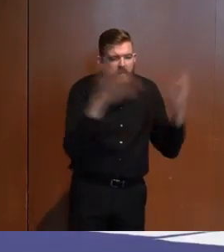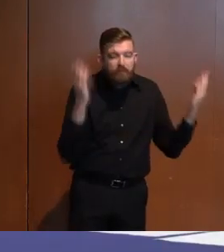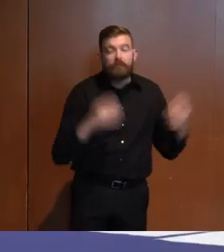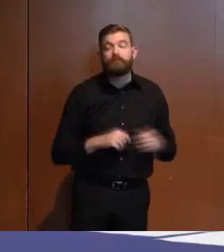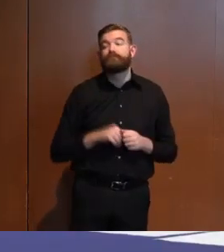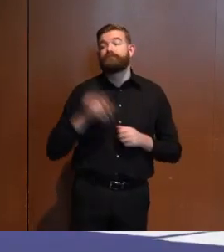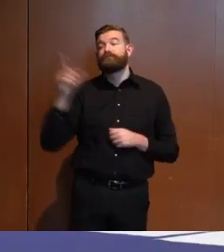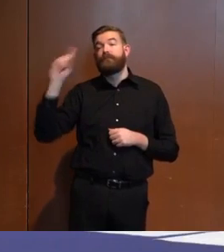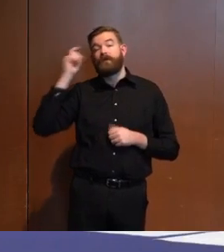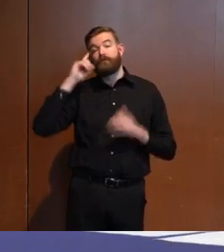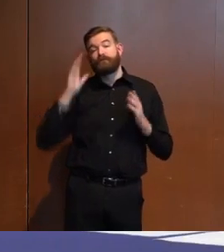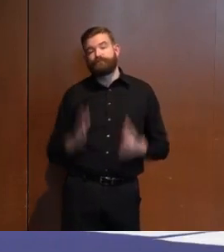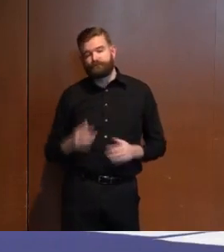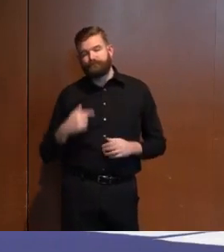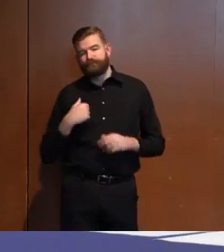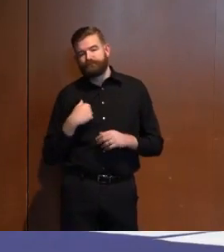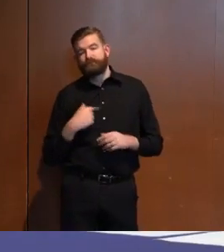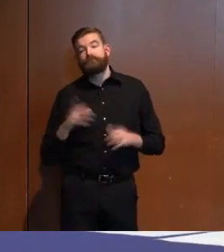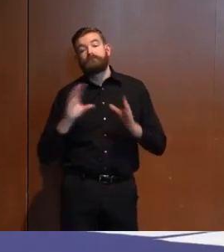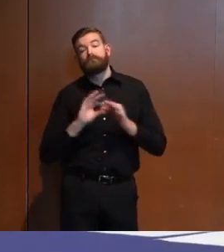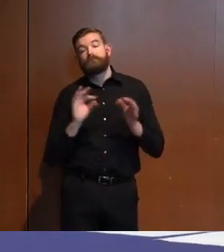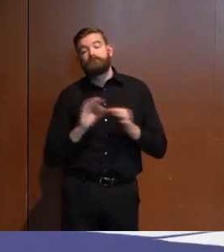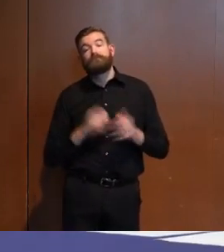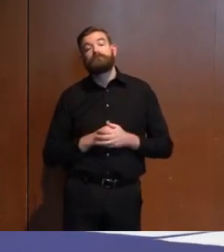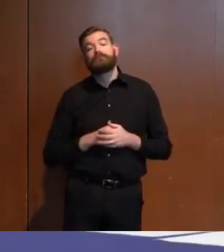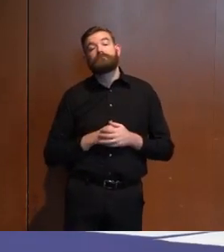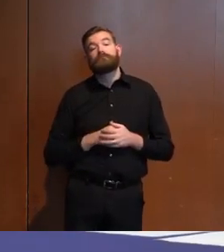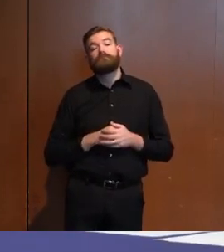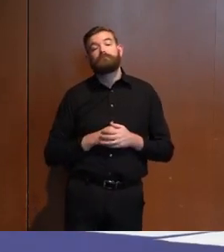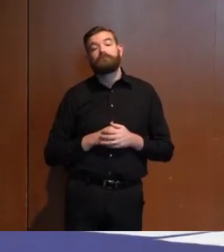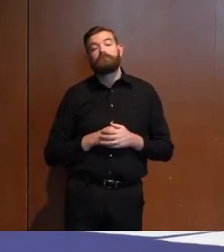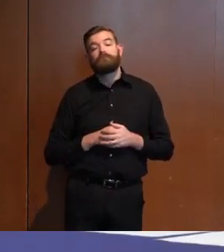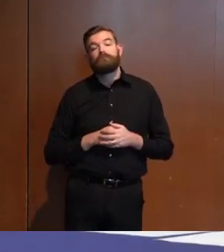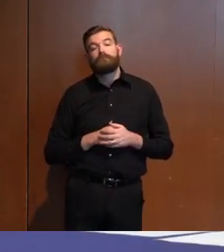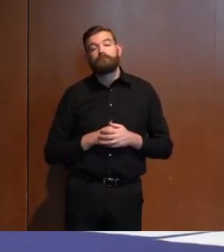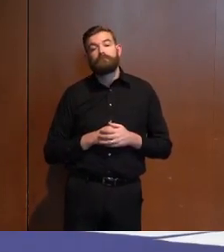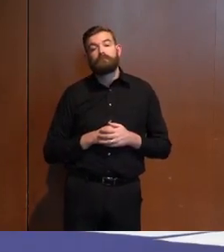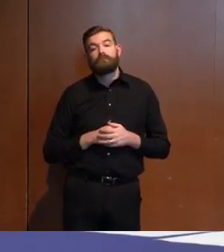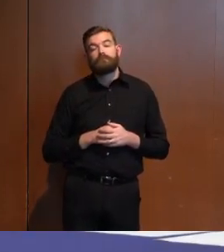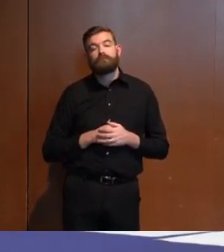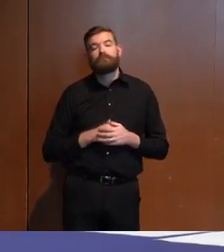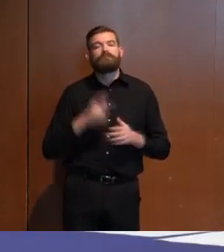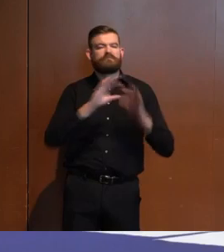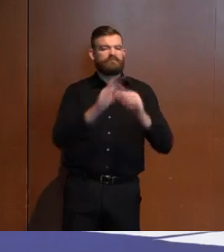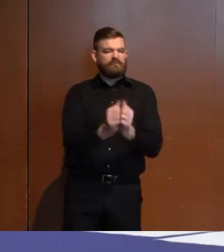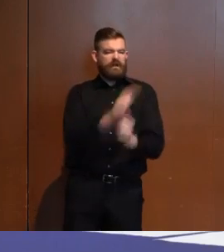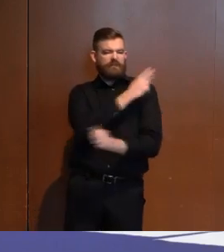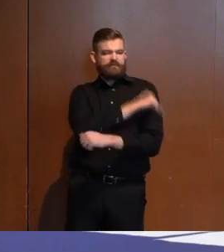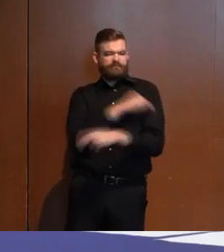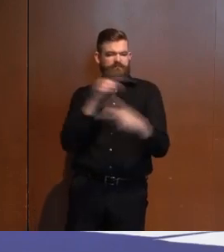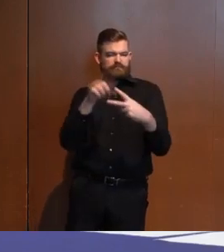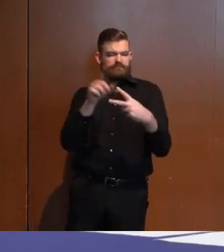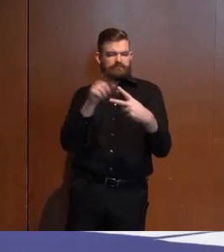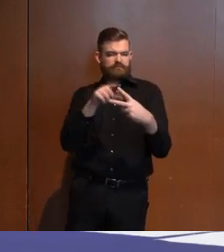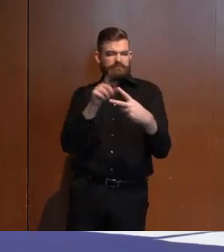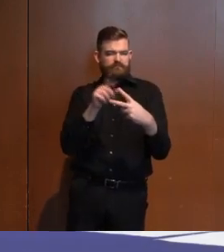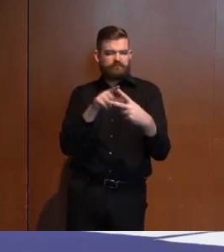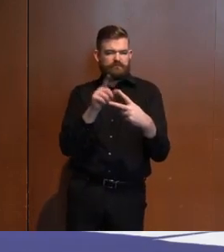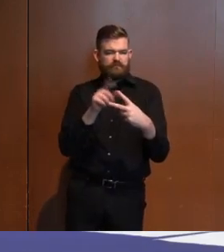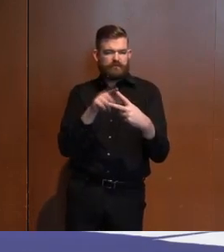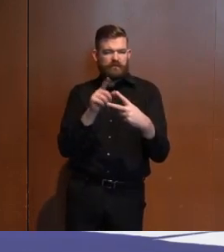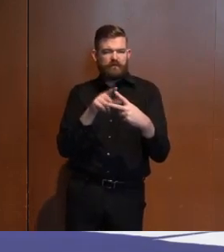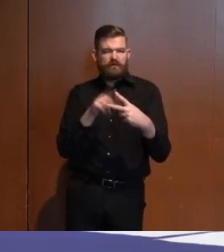up. I may need him on that. What do we do when someone weighs in? I will say this in the second question. We were somewhat taken aback, if